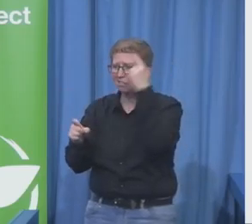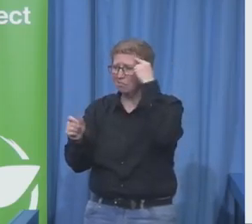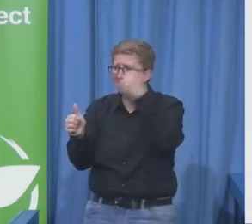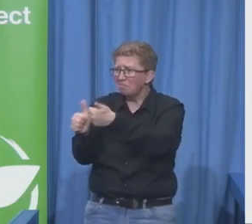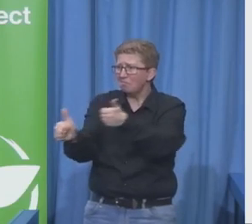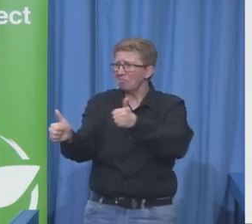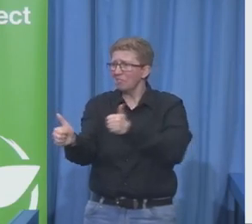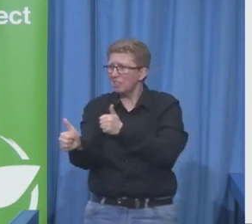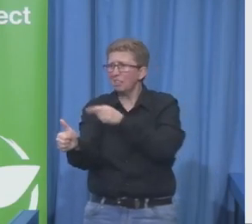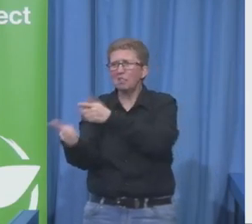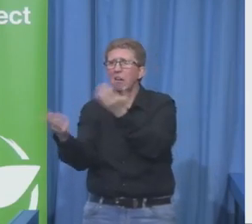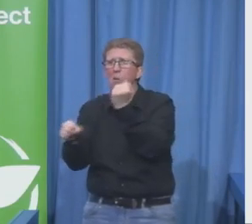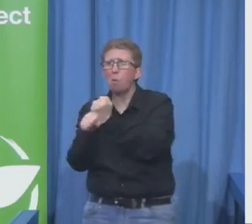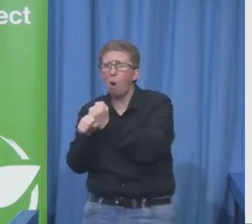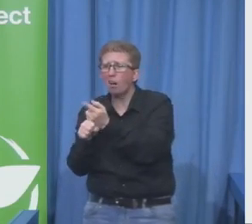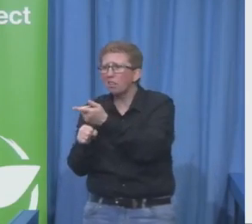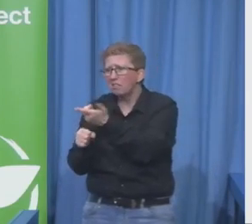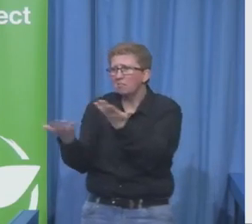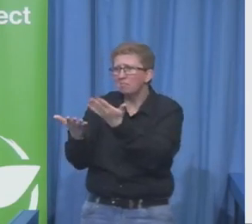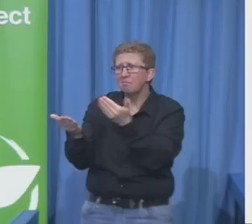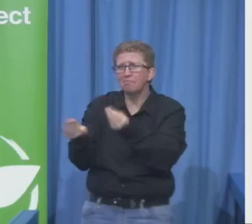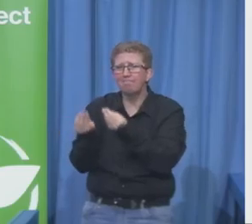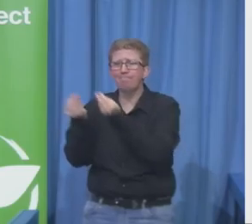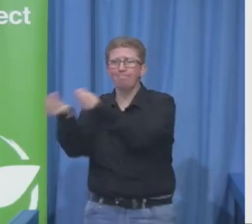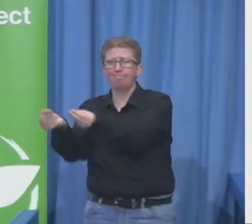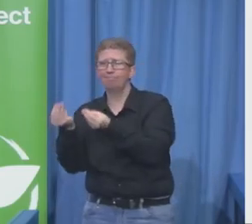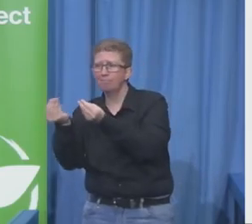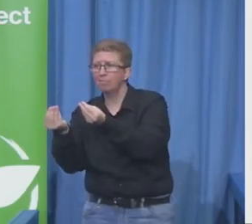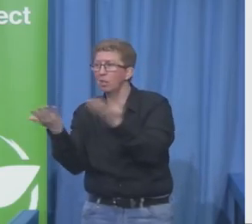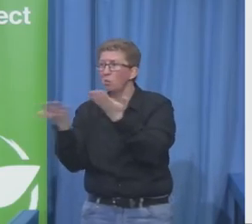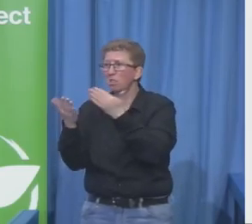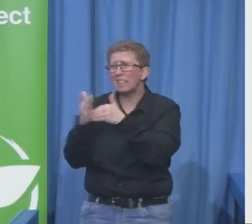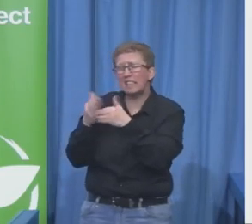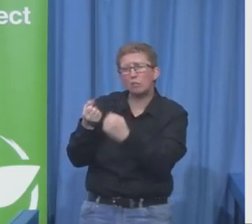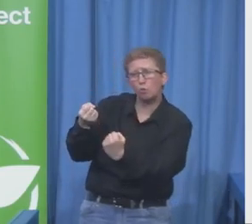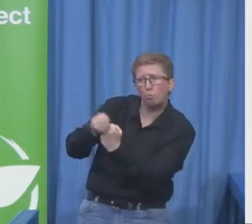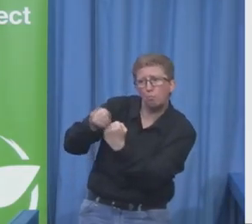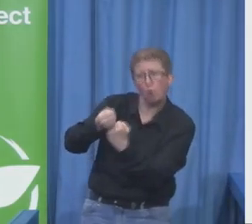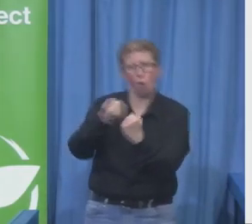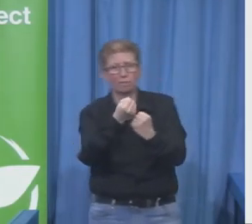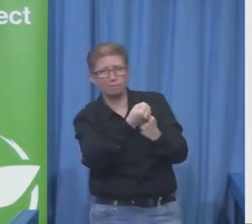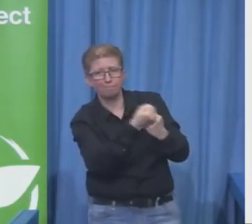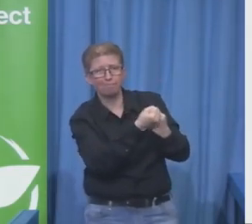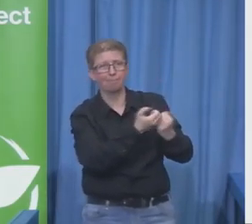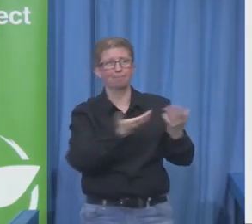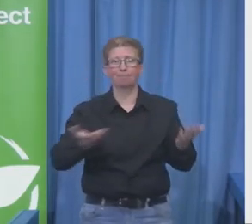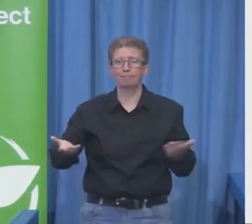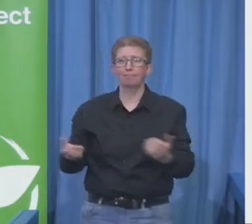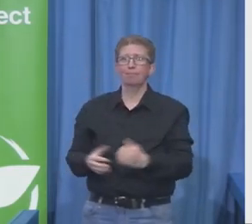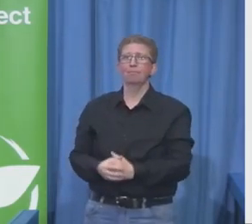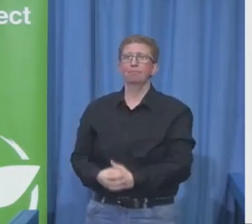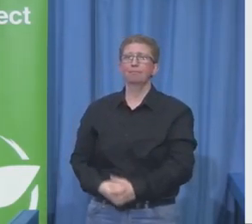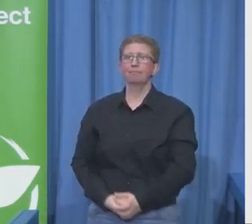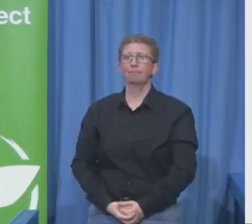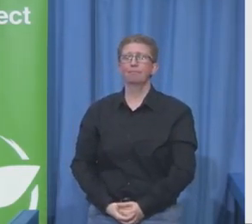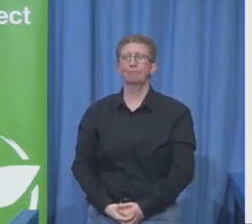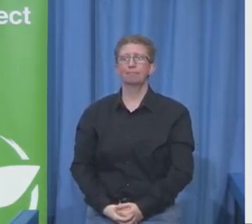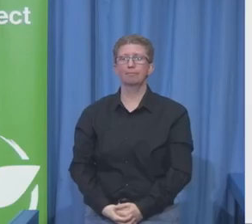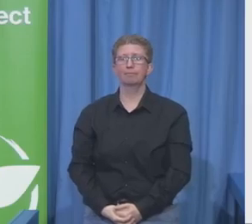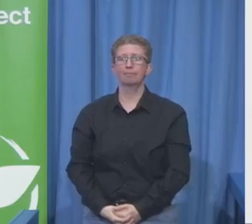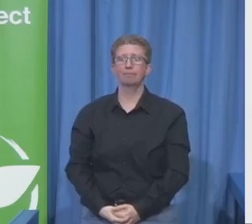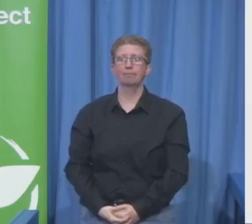We all know, or we have seen the film Beautiful Minds. So they might have high IQ, very